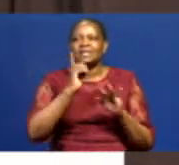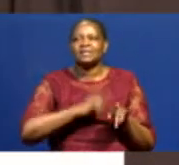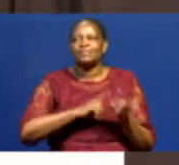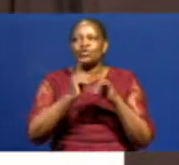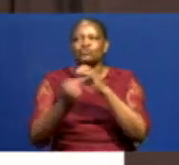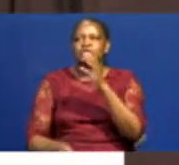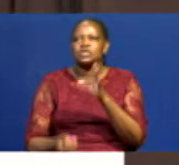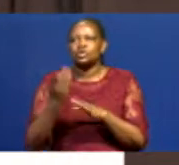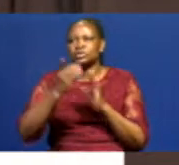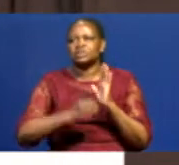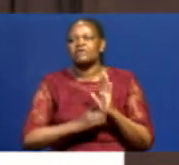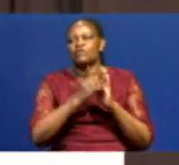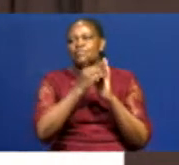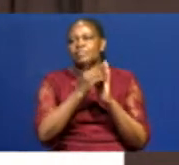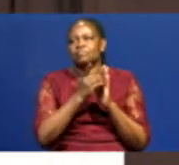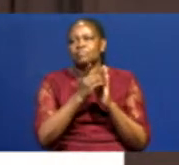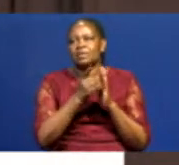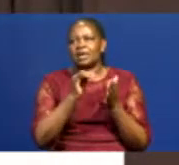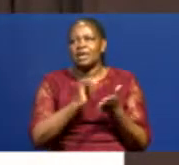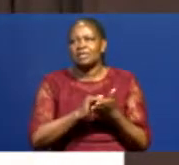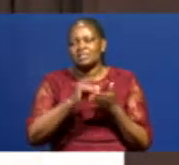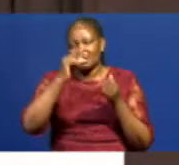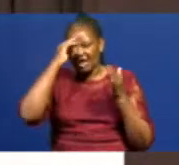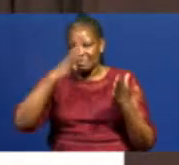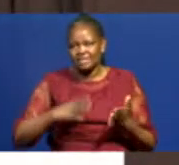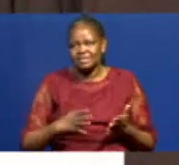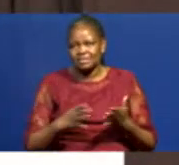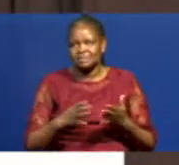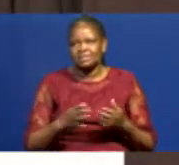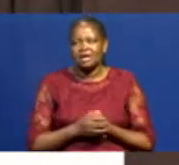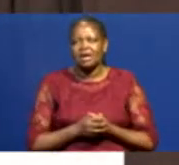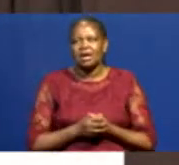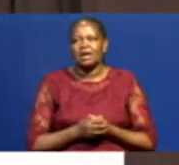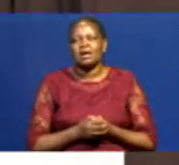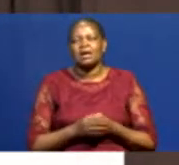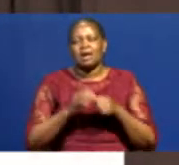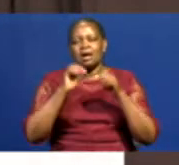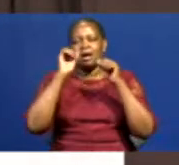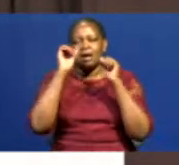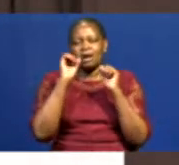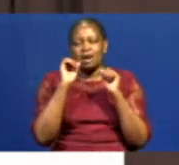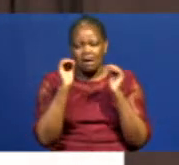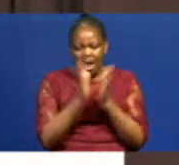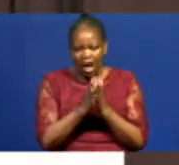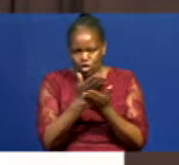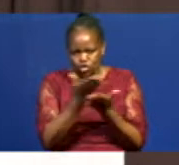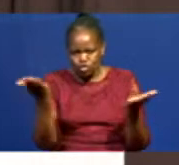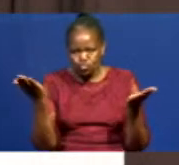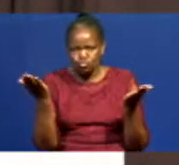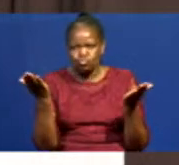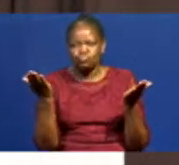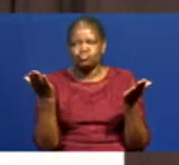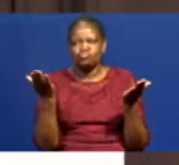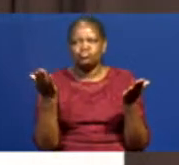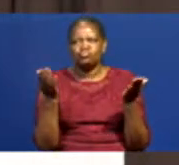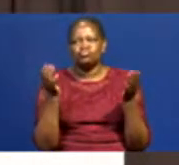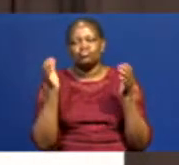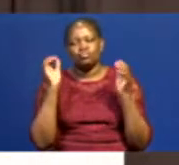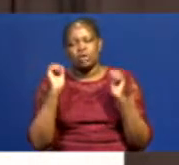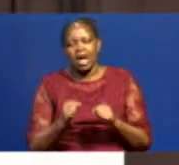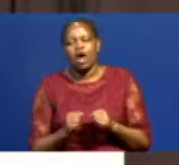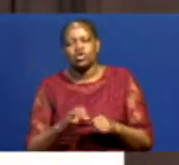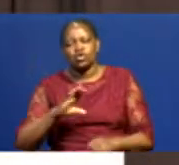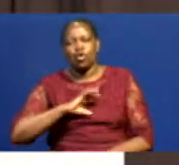launch development, so that the governor can take credit and you can take credit as well. Yeah? And